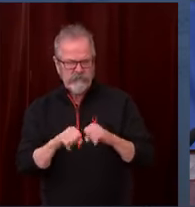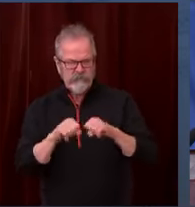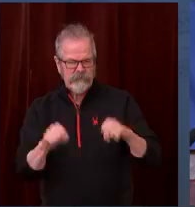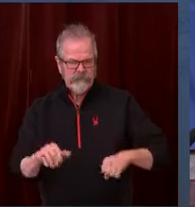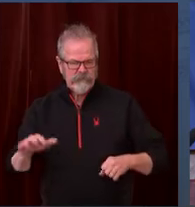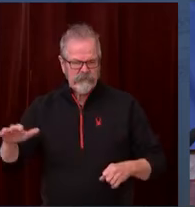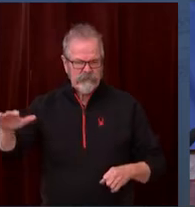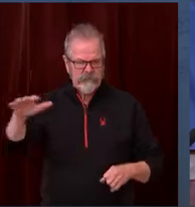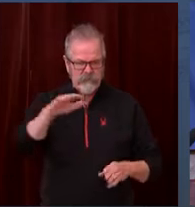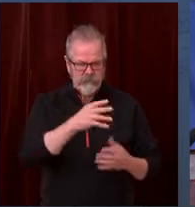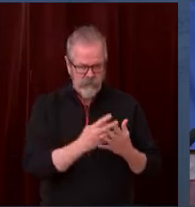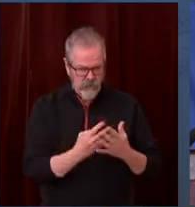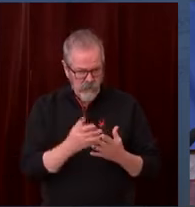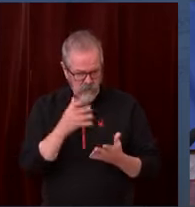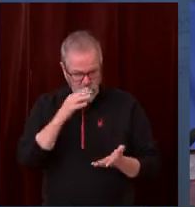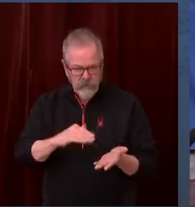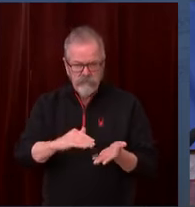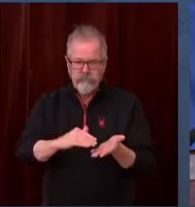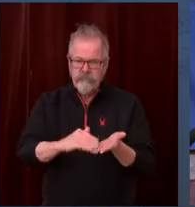in the prisons?